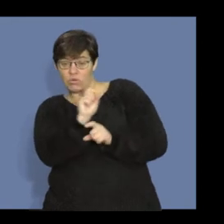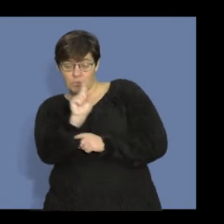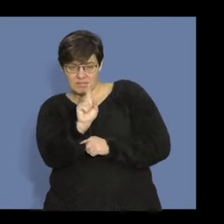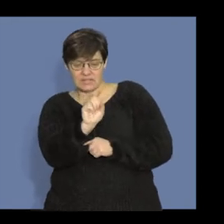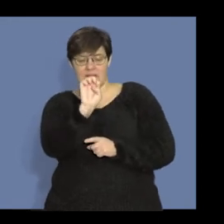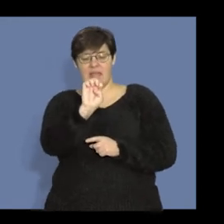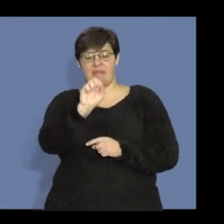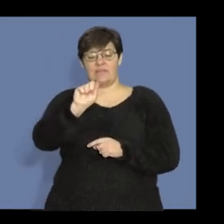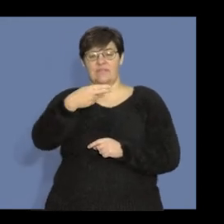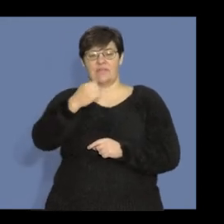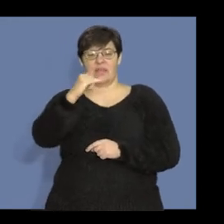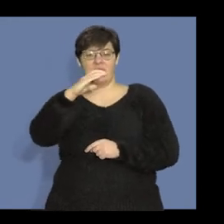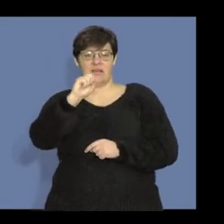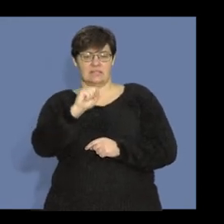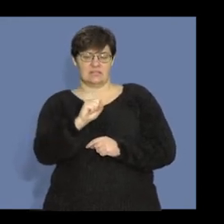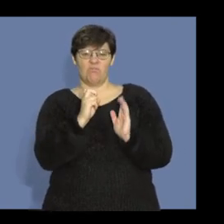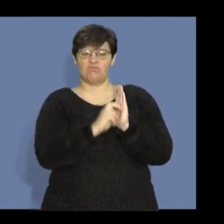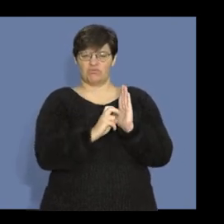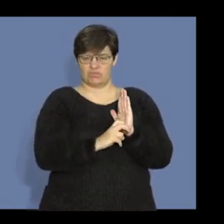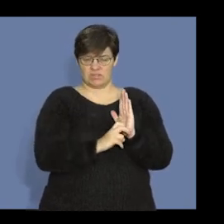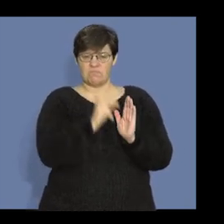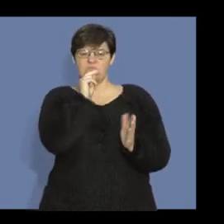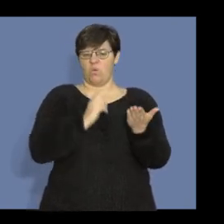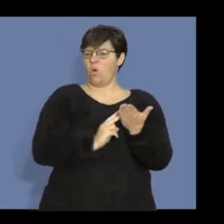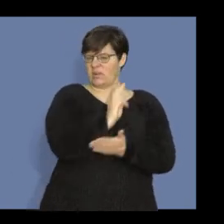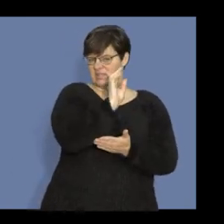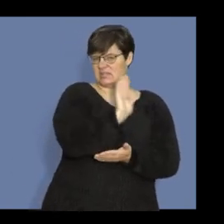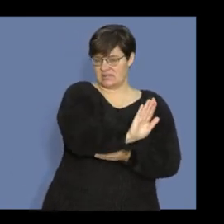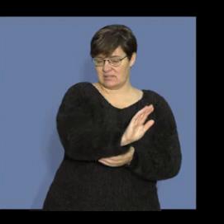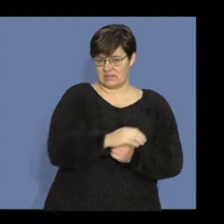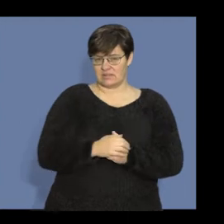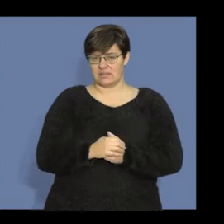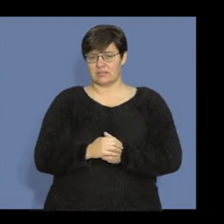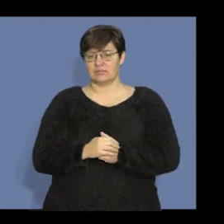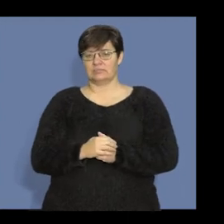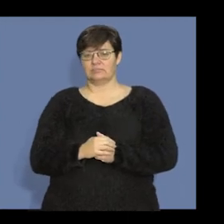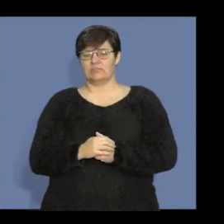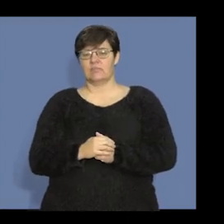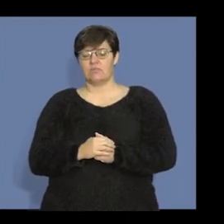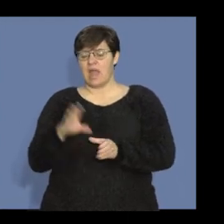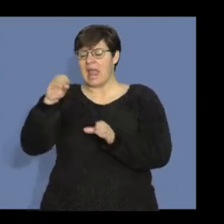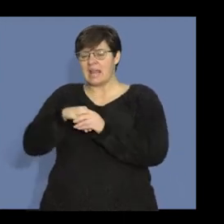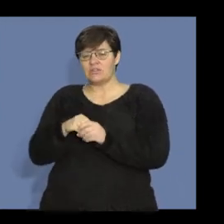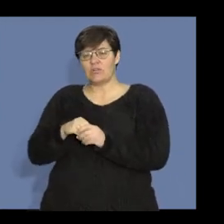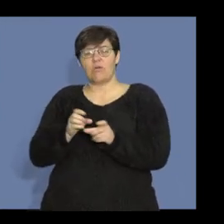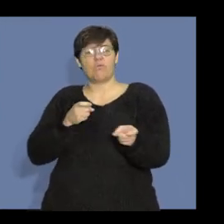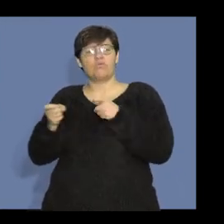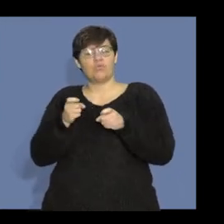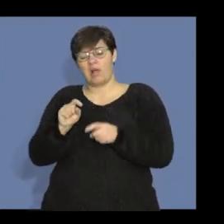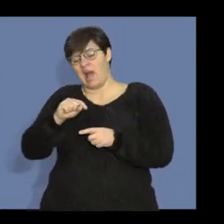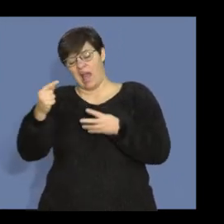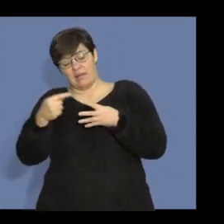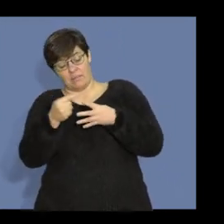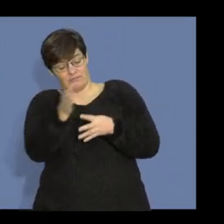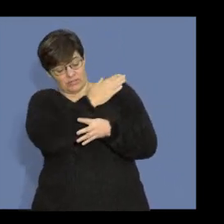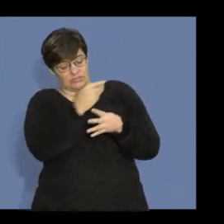Okay, let's move on now and look at other concepts on internal control as it affects